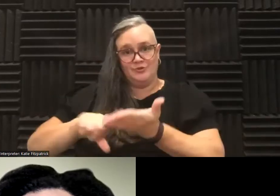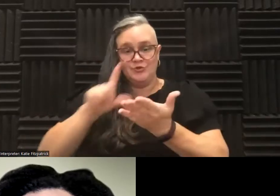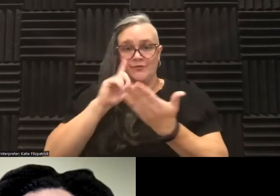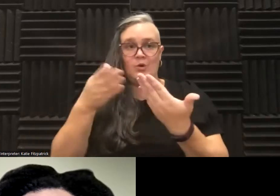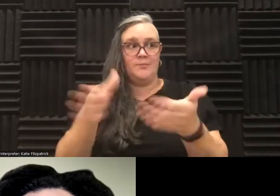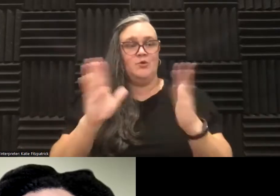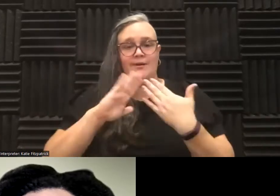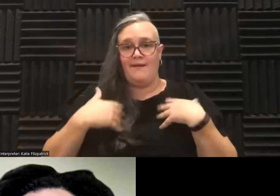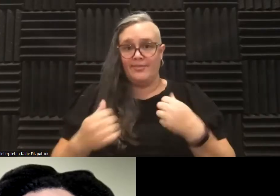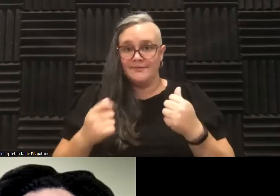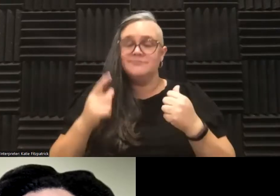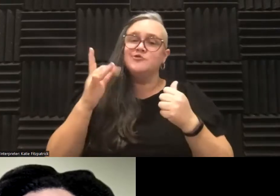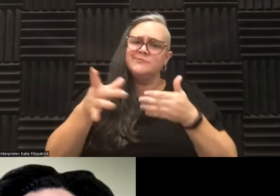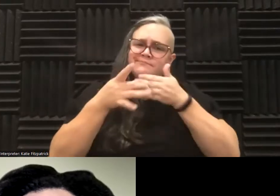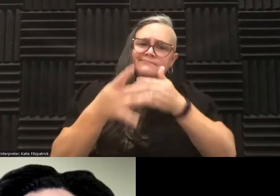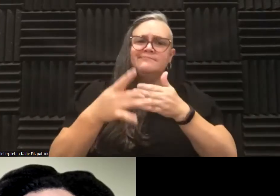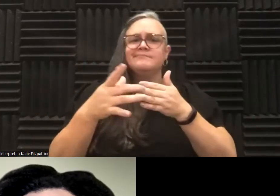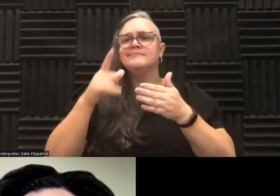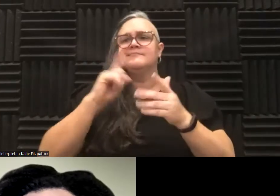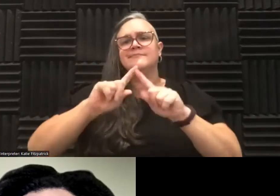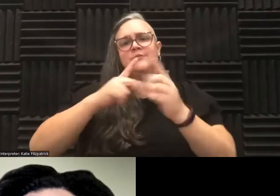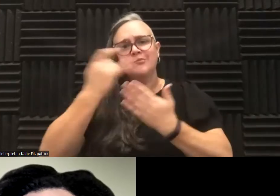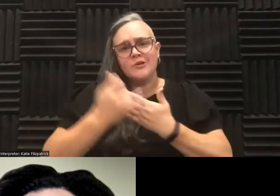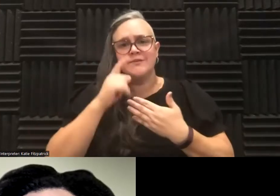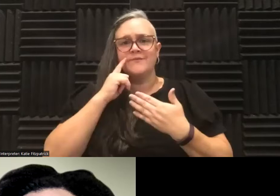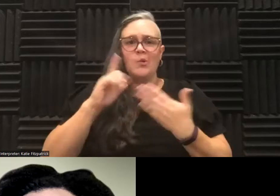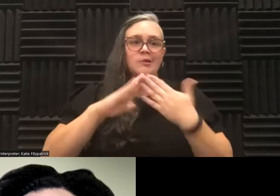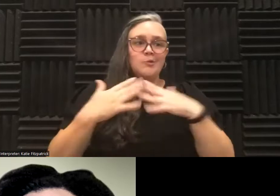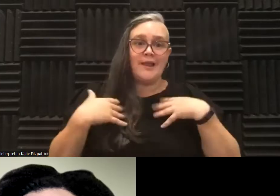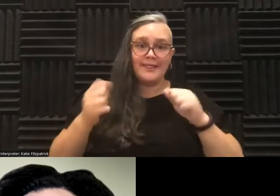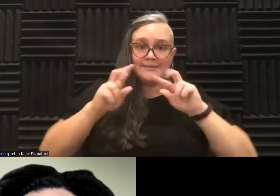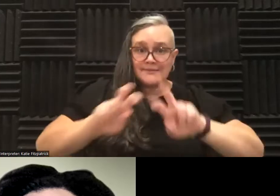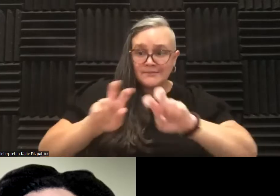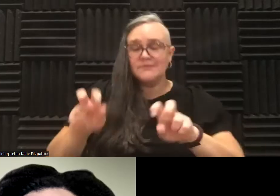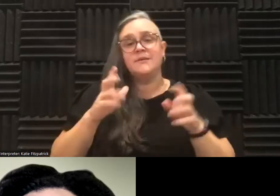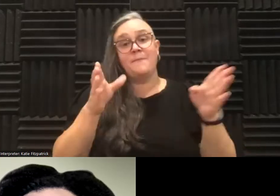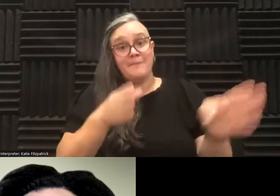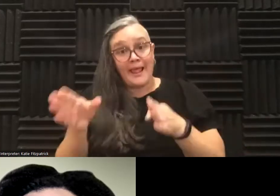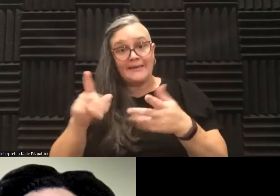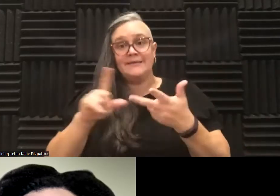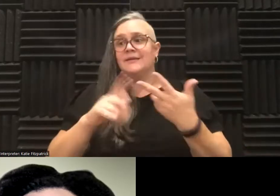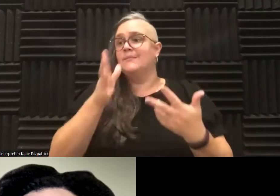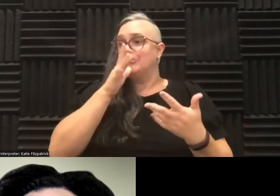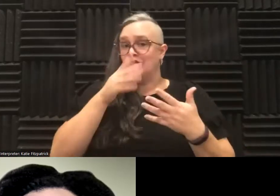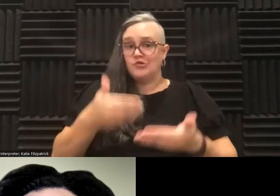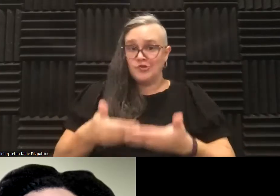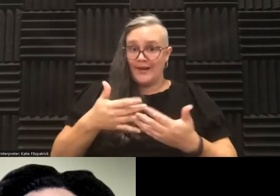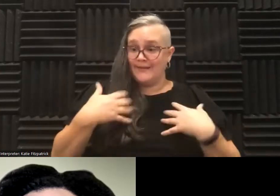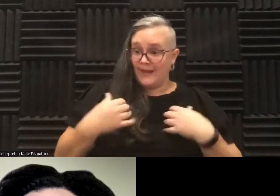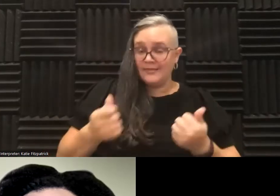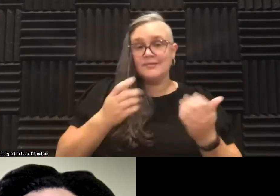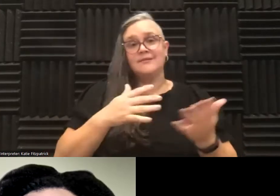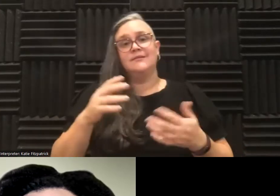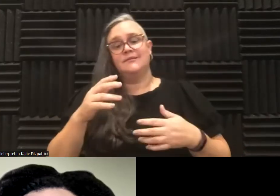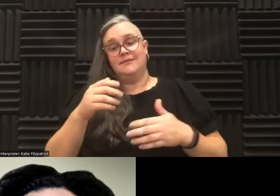projects focused on community health assessment and planning, maternal child health, Native health, and mental health.